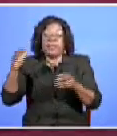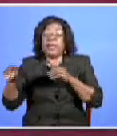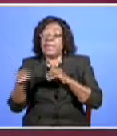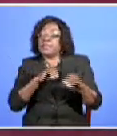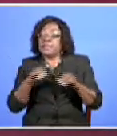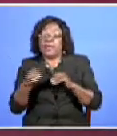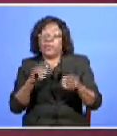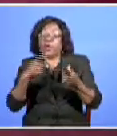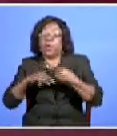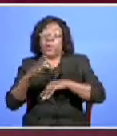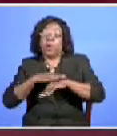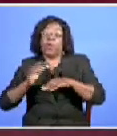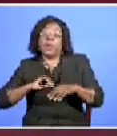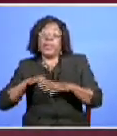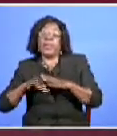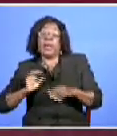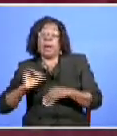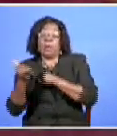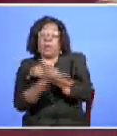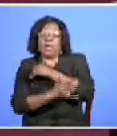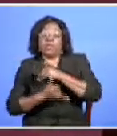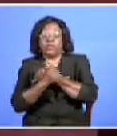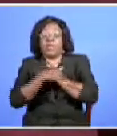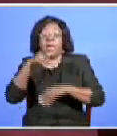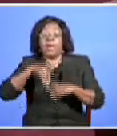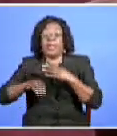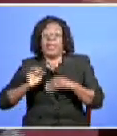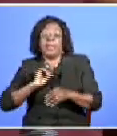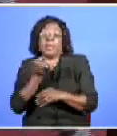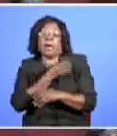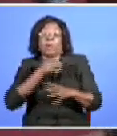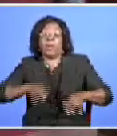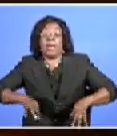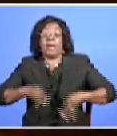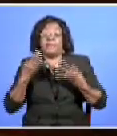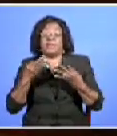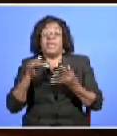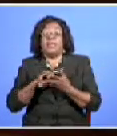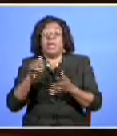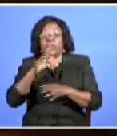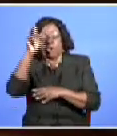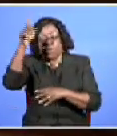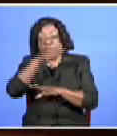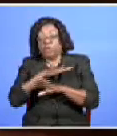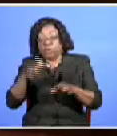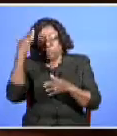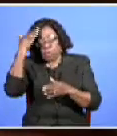on in our country and in our lives that you do not already know about.